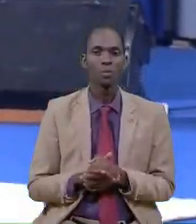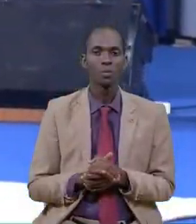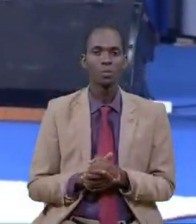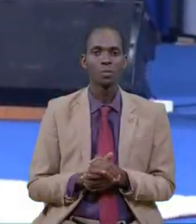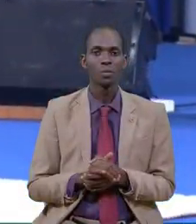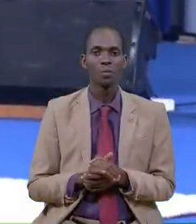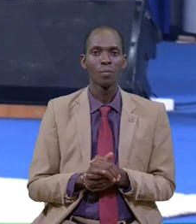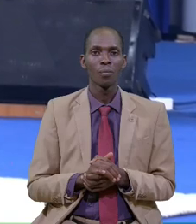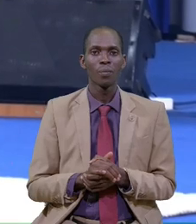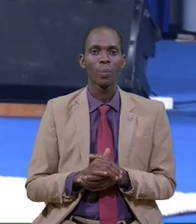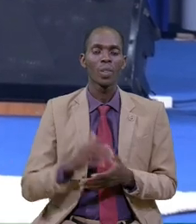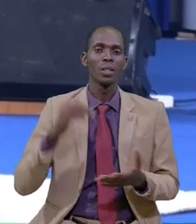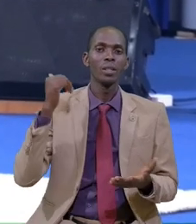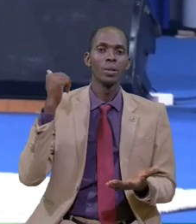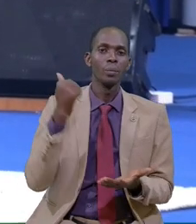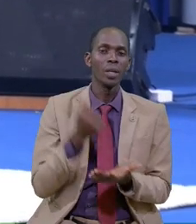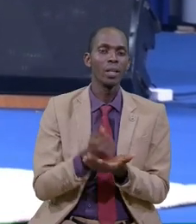continue.